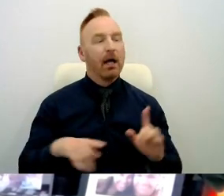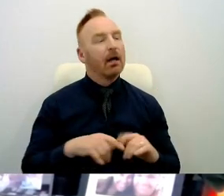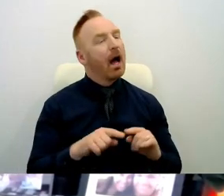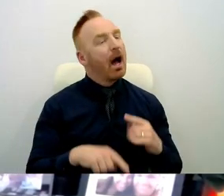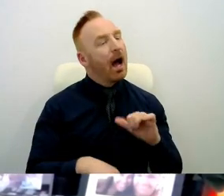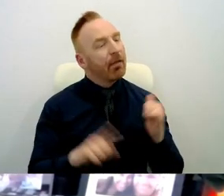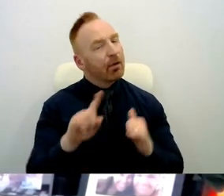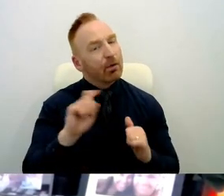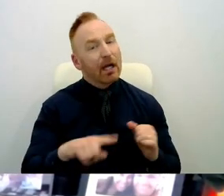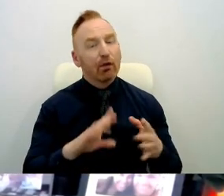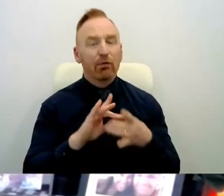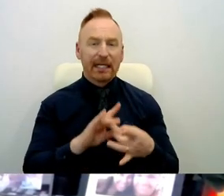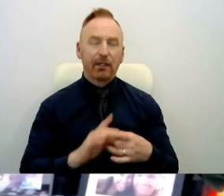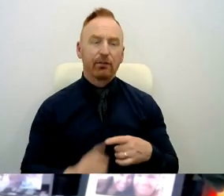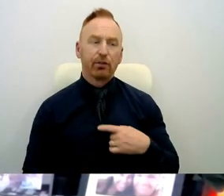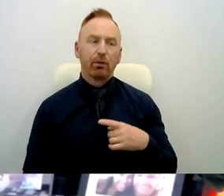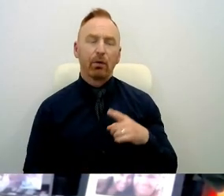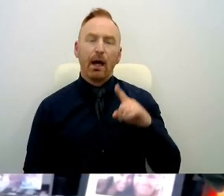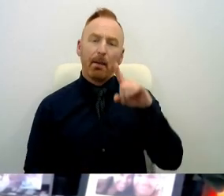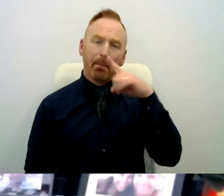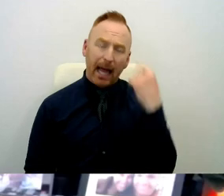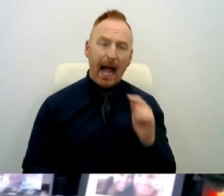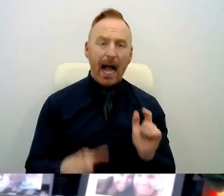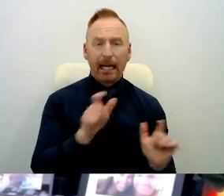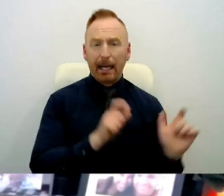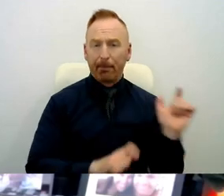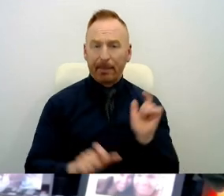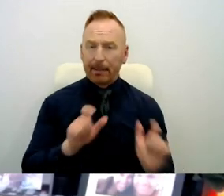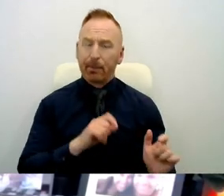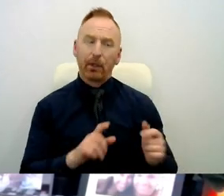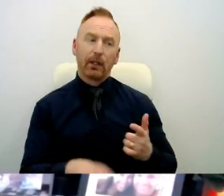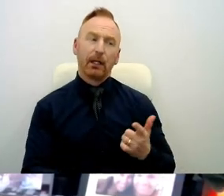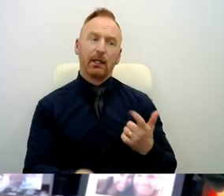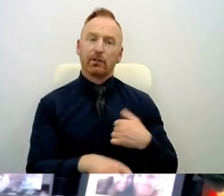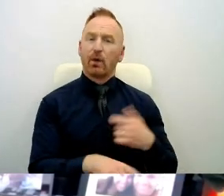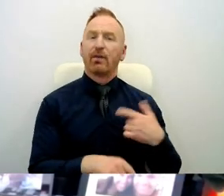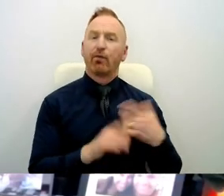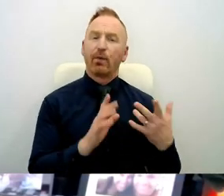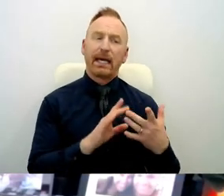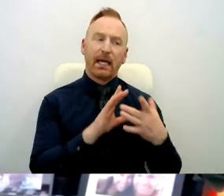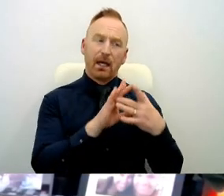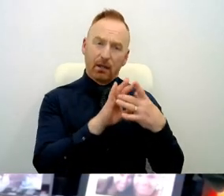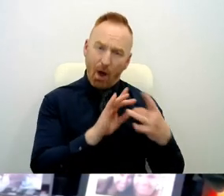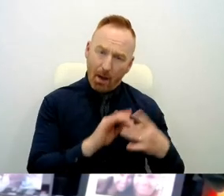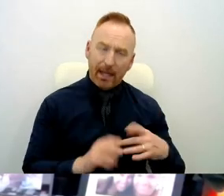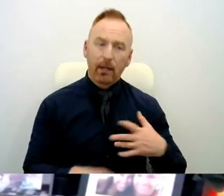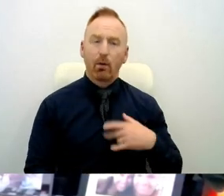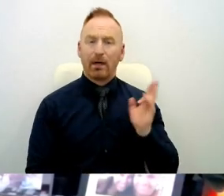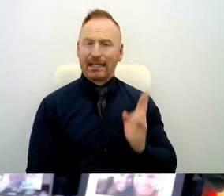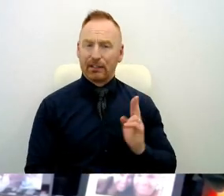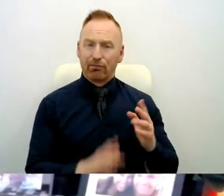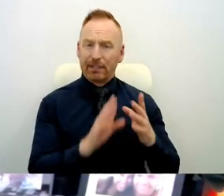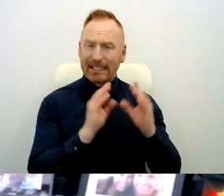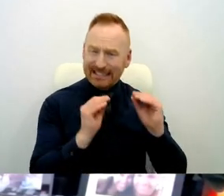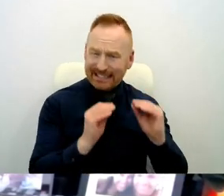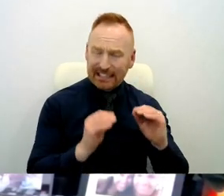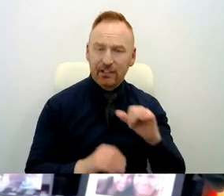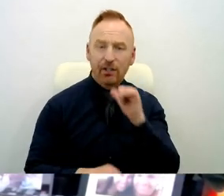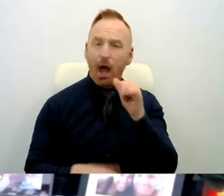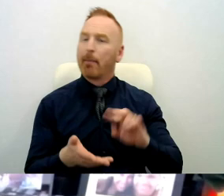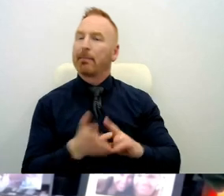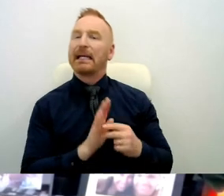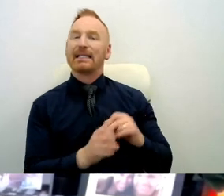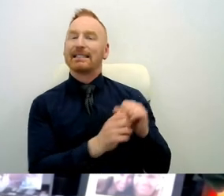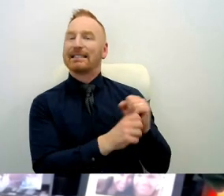say the lack of reparations to Black folks is still a way of not acknowledging slavery? Absolutely.